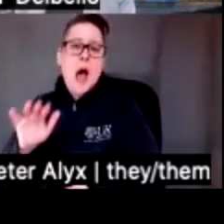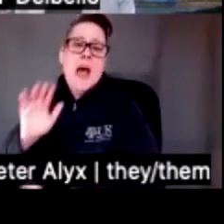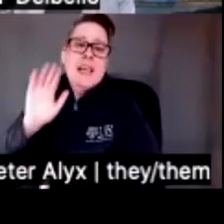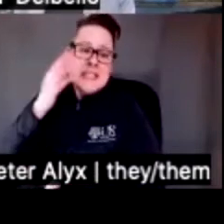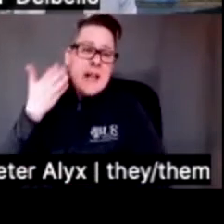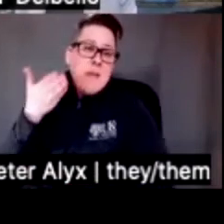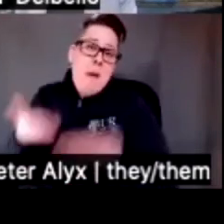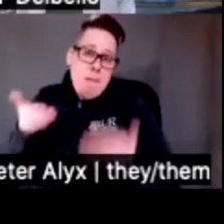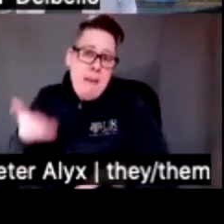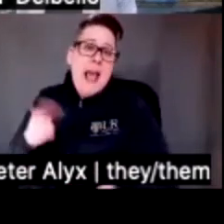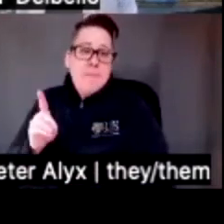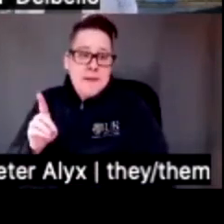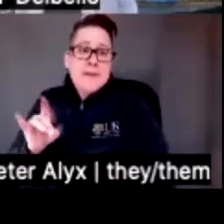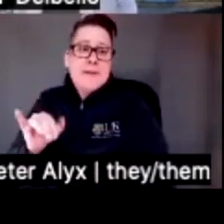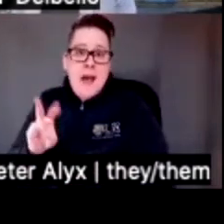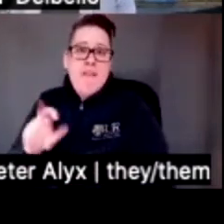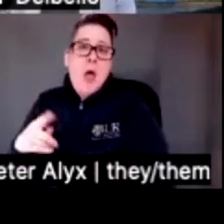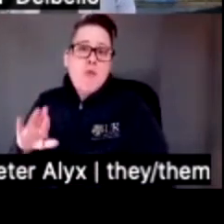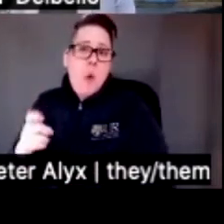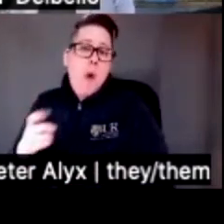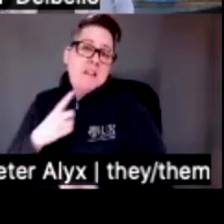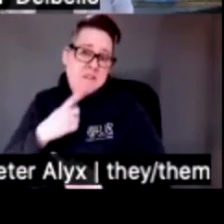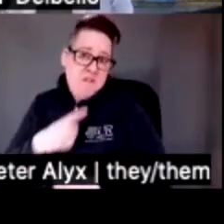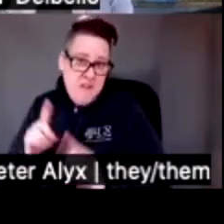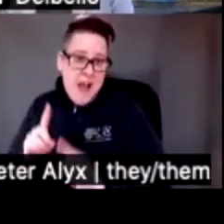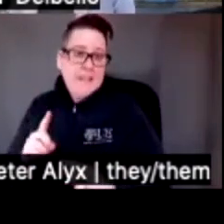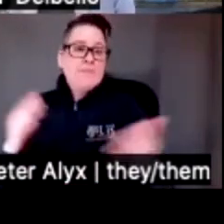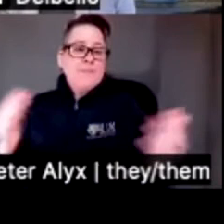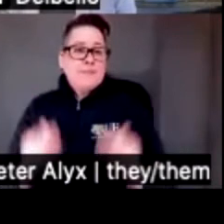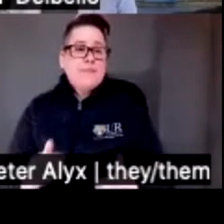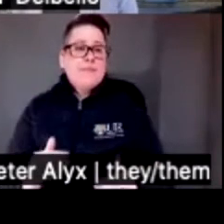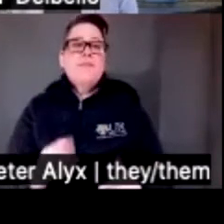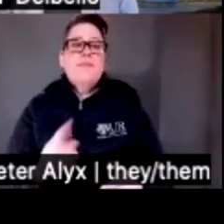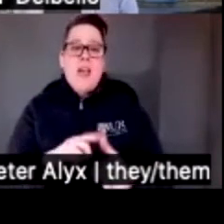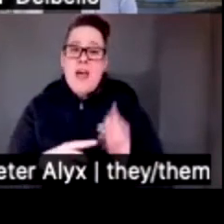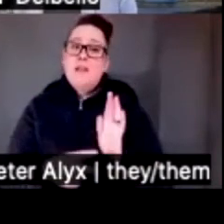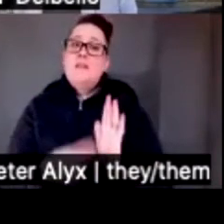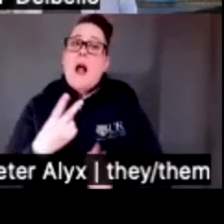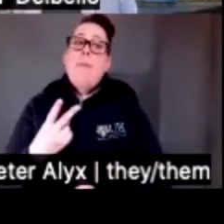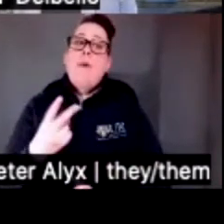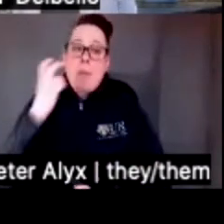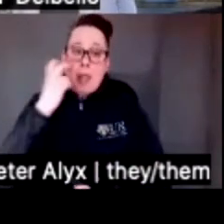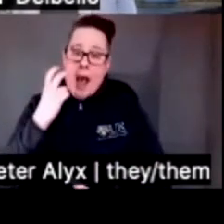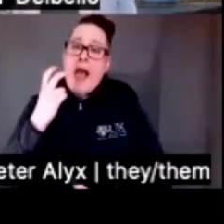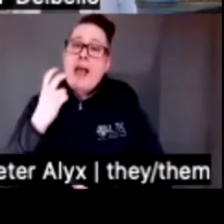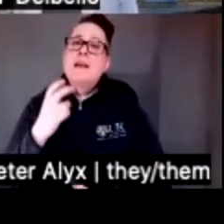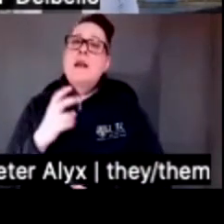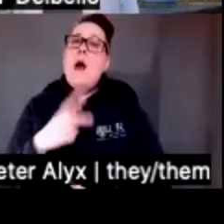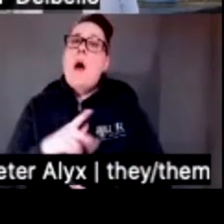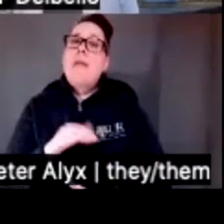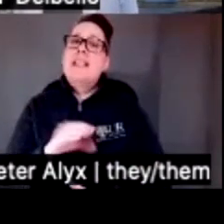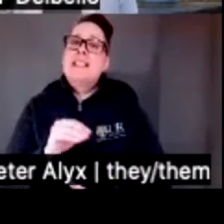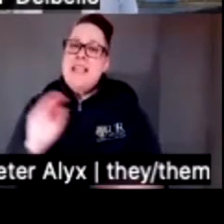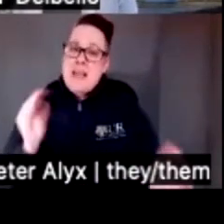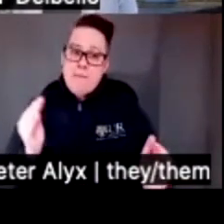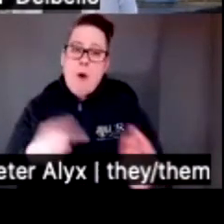maybe DelBello was effective. And then Dr. Finling did a double-blind placebo-controlled study that showed only